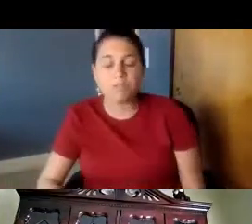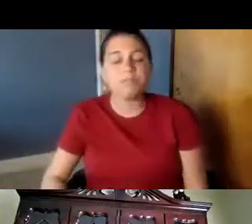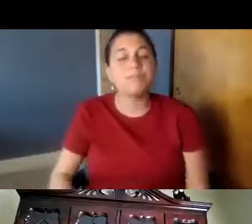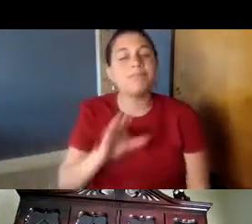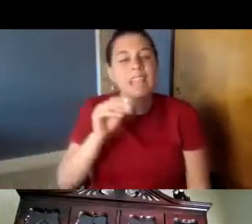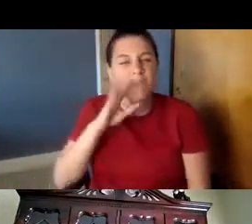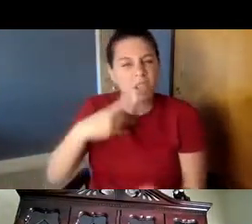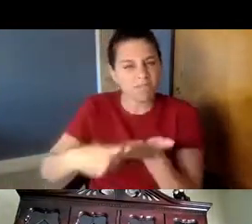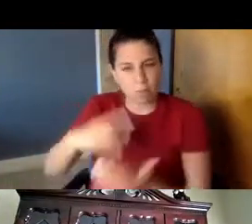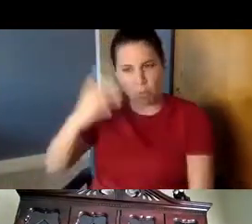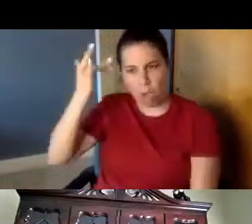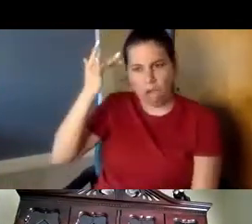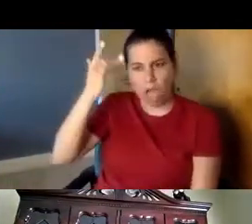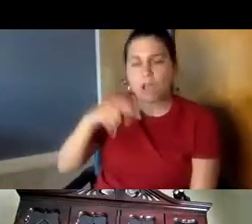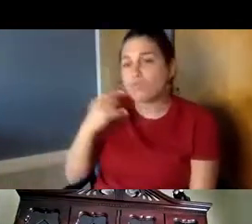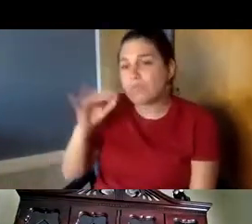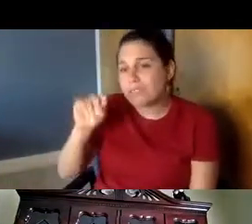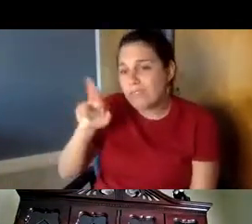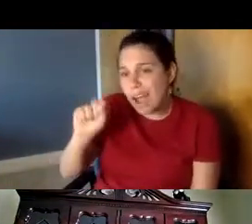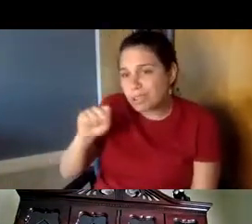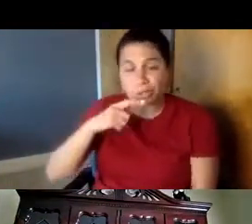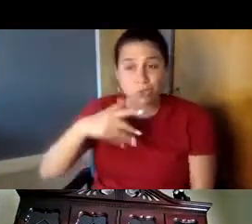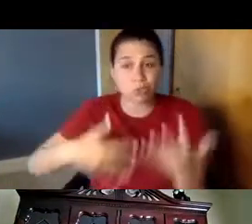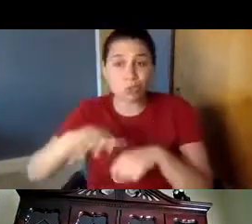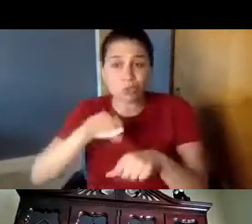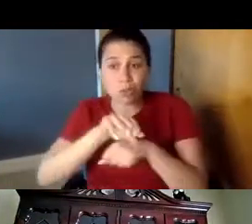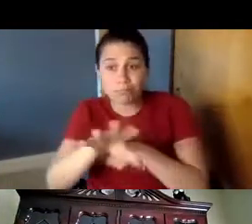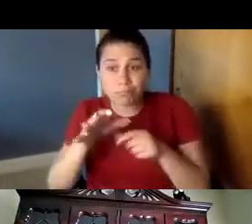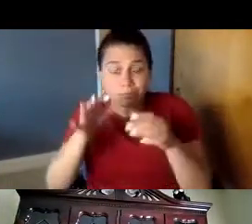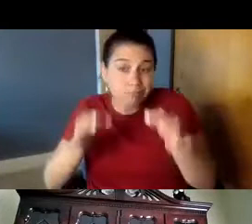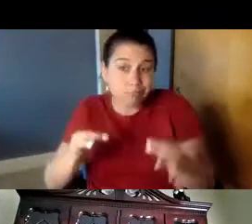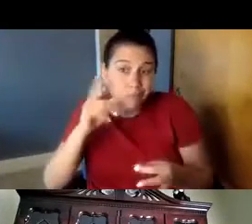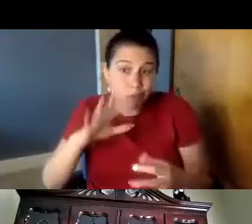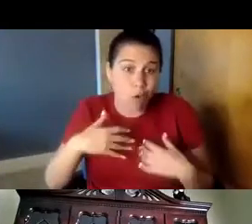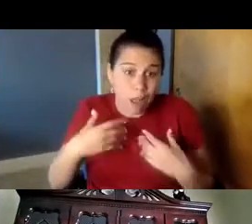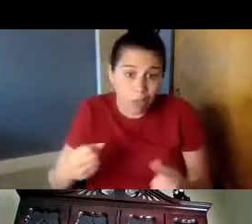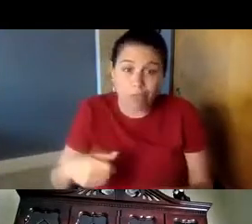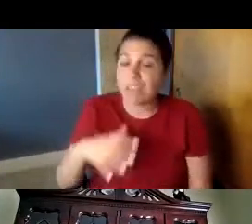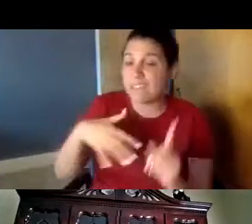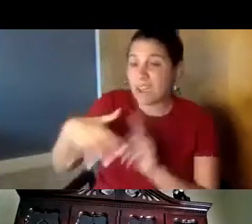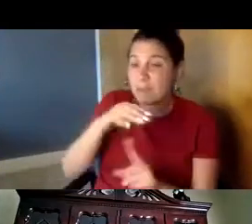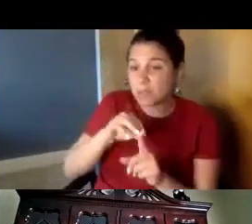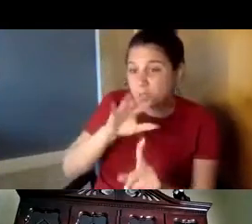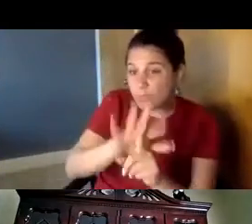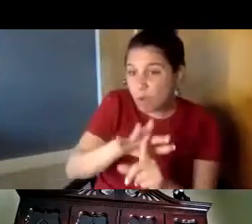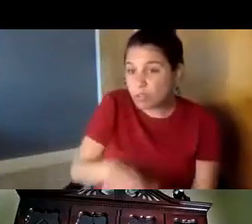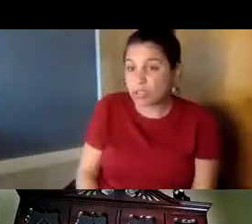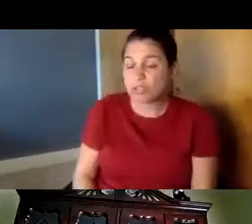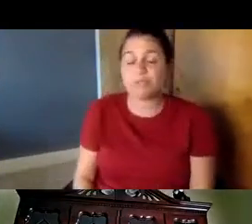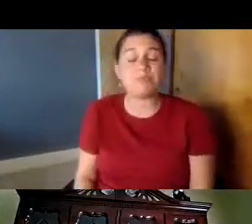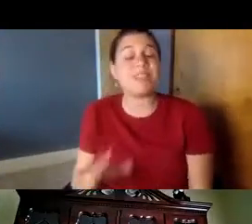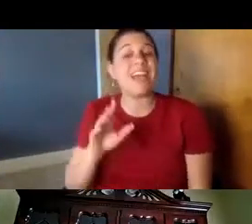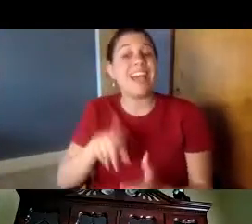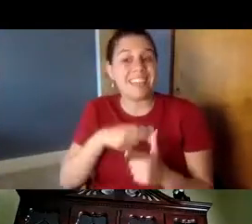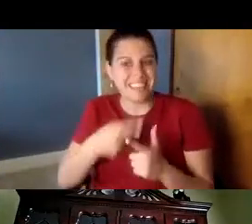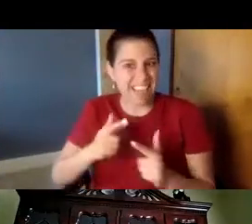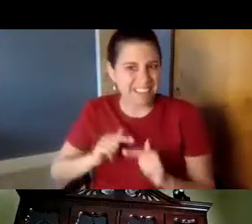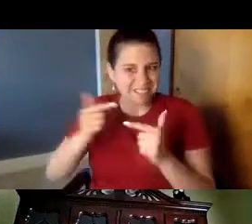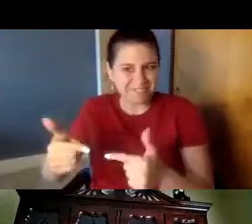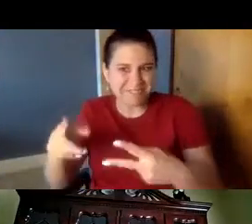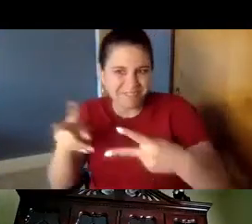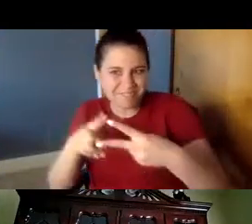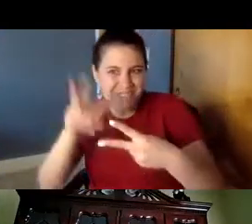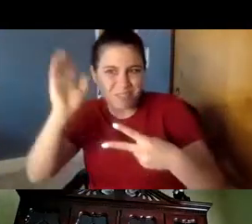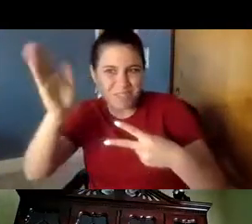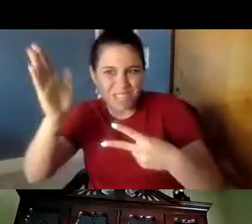for cancer, social determinants of health, and a little bit about environmental exposures. And then I'm really excited to hear Reverend Johnson and Dr. Fernandez talk a